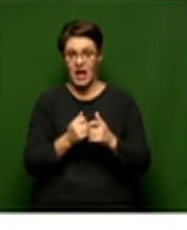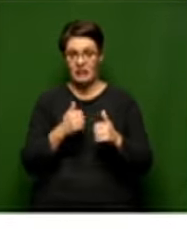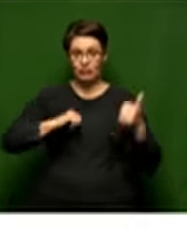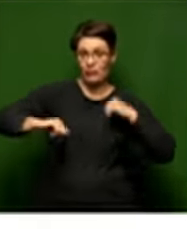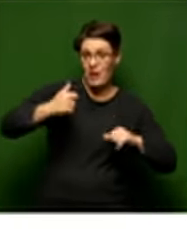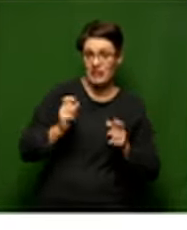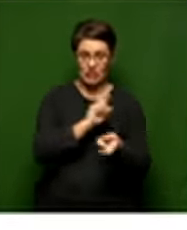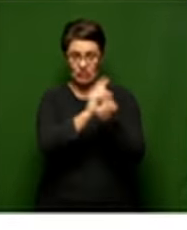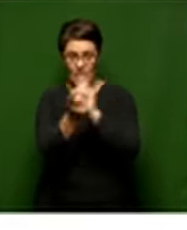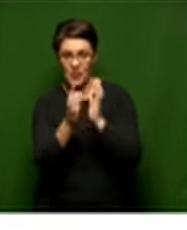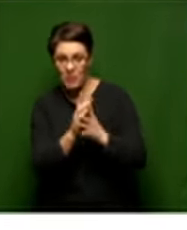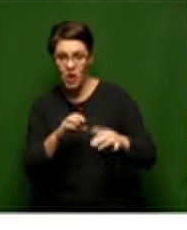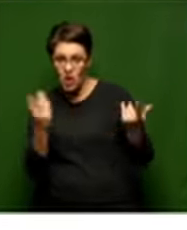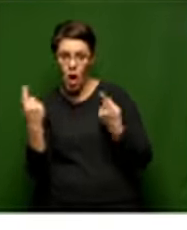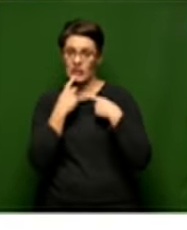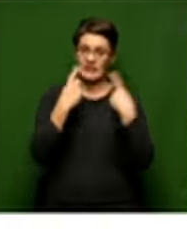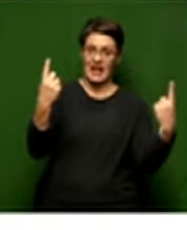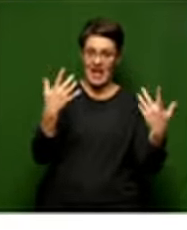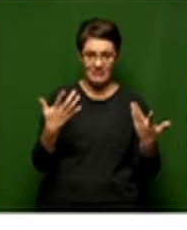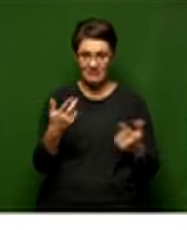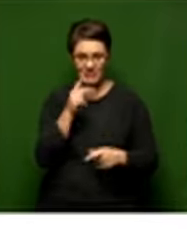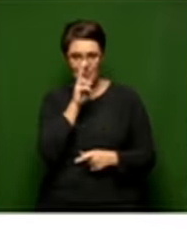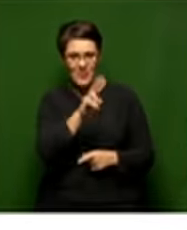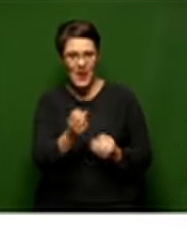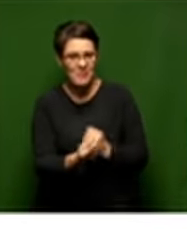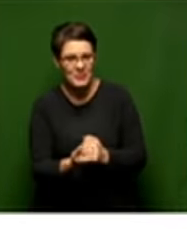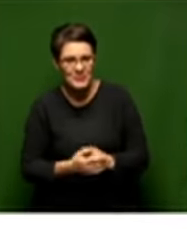happens, meaning a lot of voting districts have been declared.